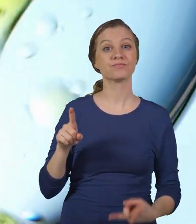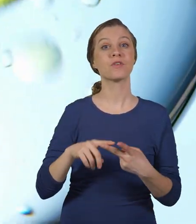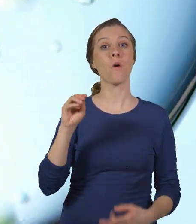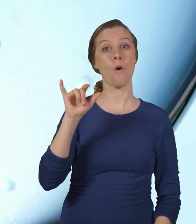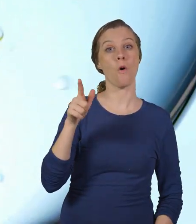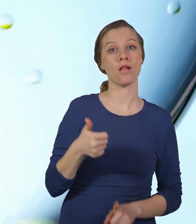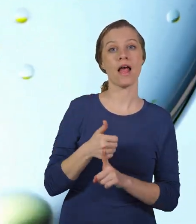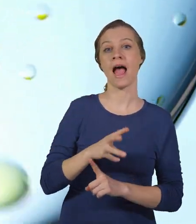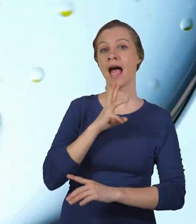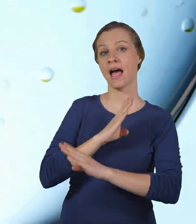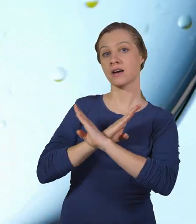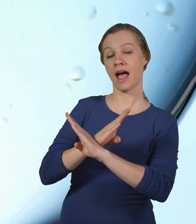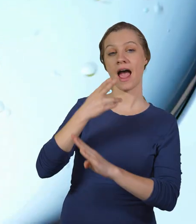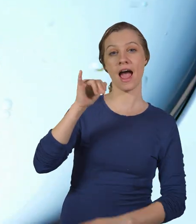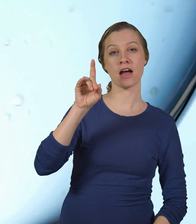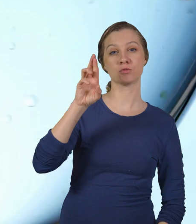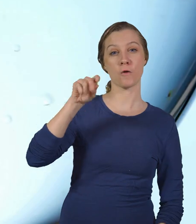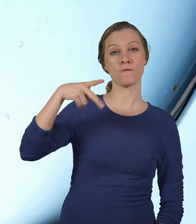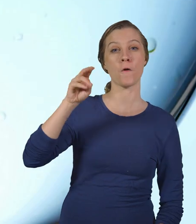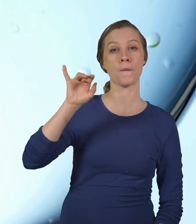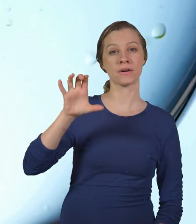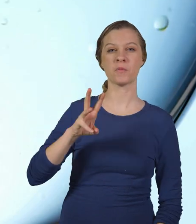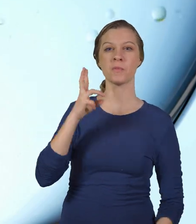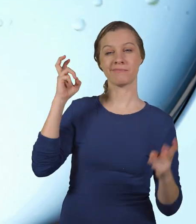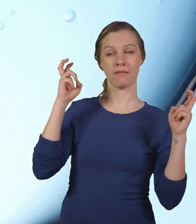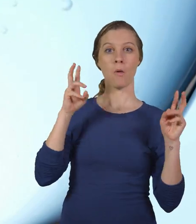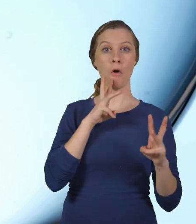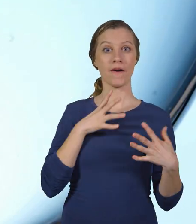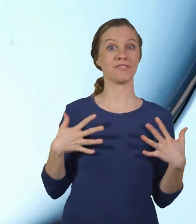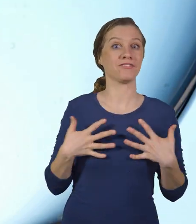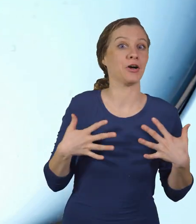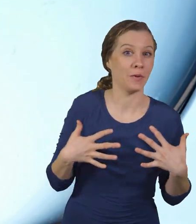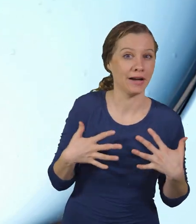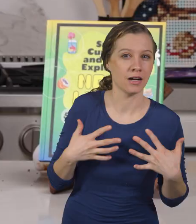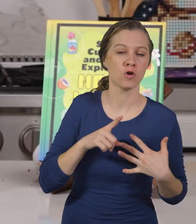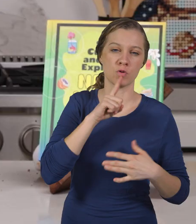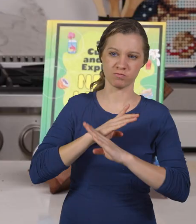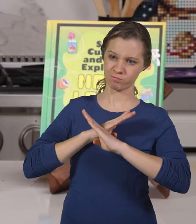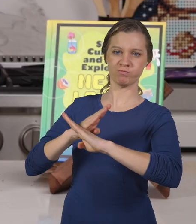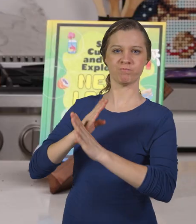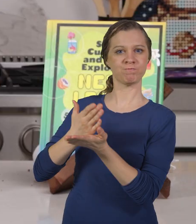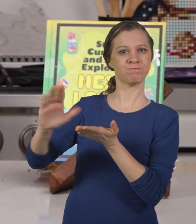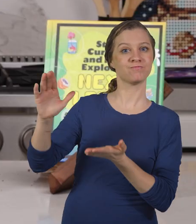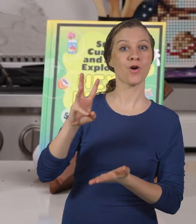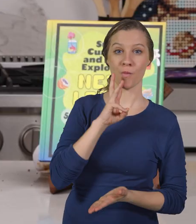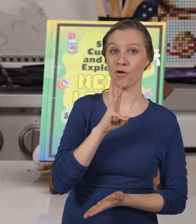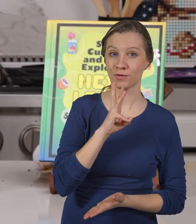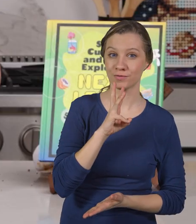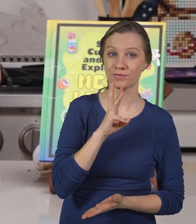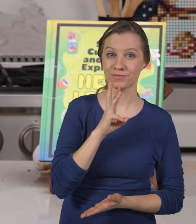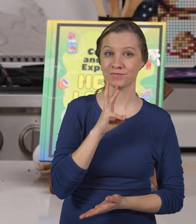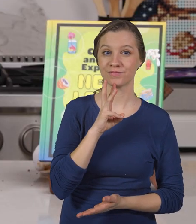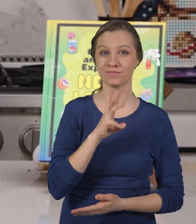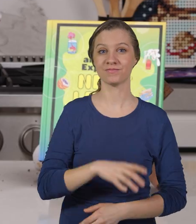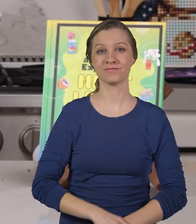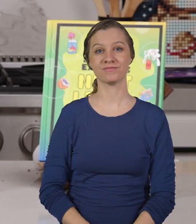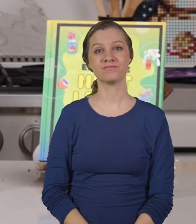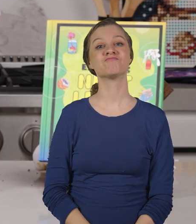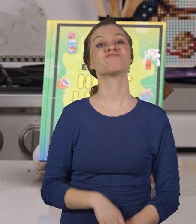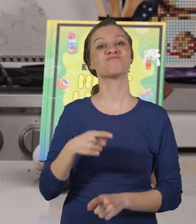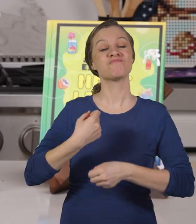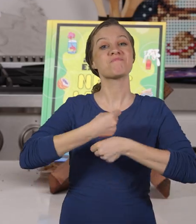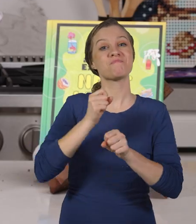means water fearing. It literally repels the water. Actually, this makes Lycopodium powder